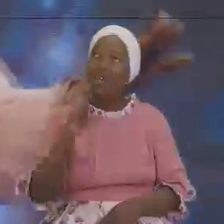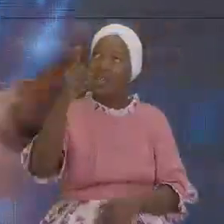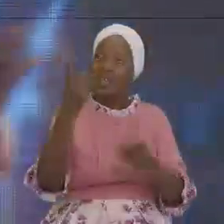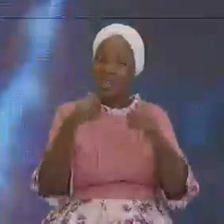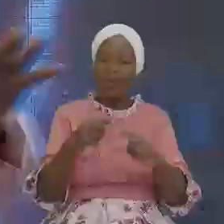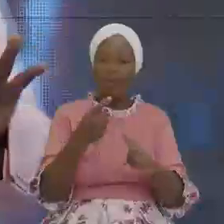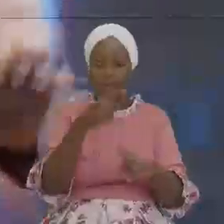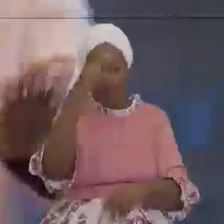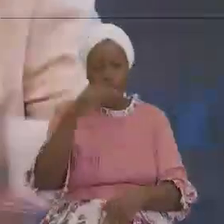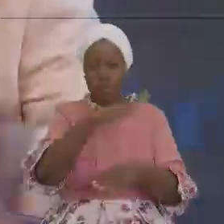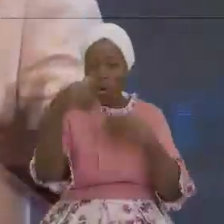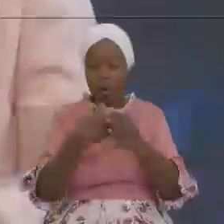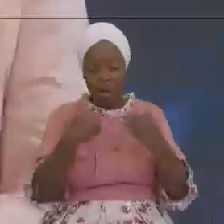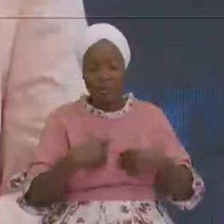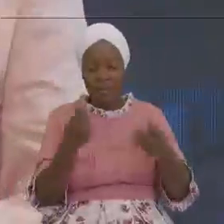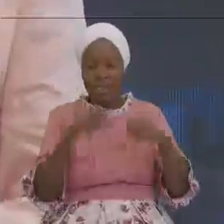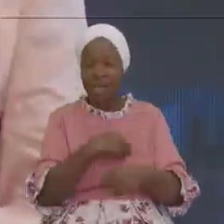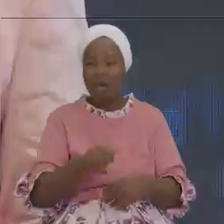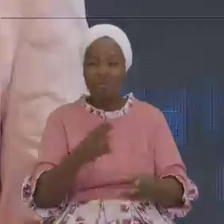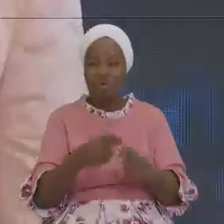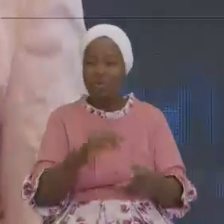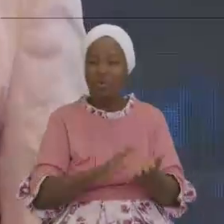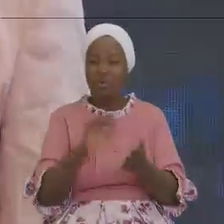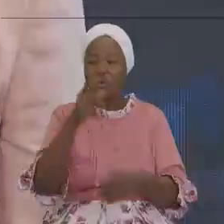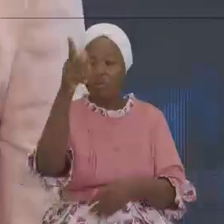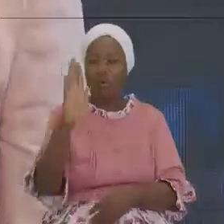have sinned and come short of the glory of God.